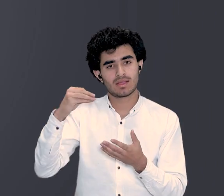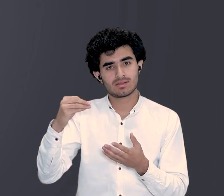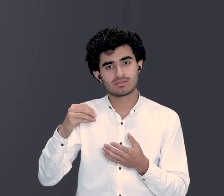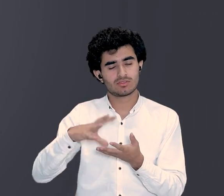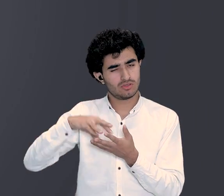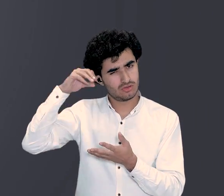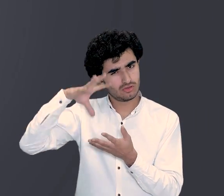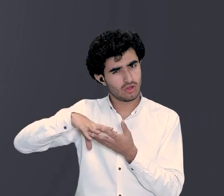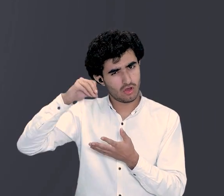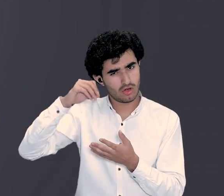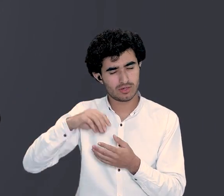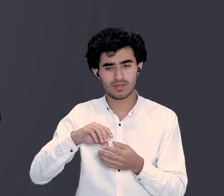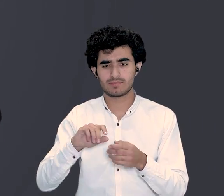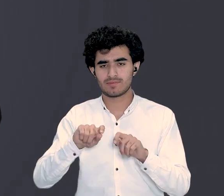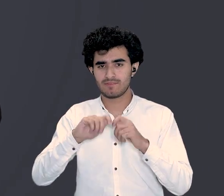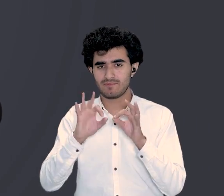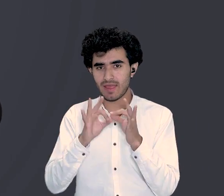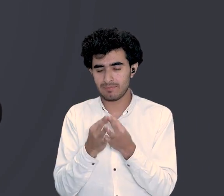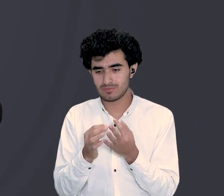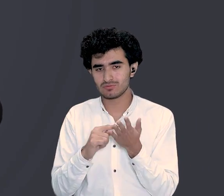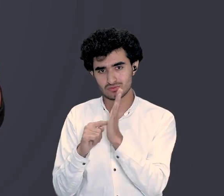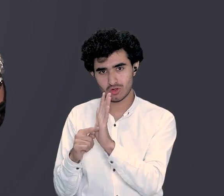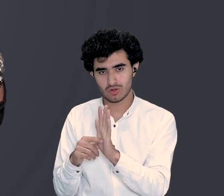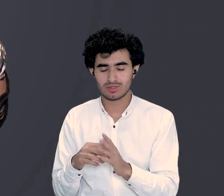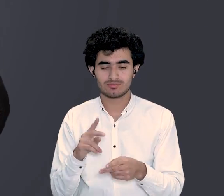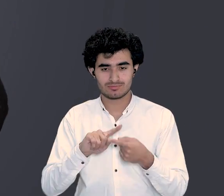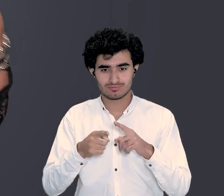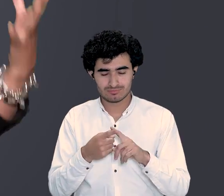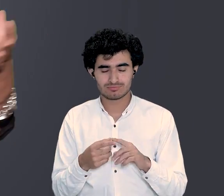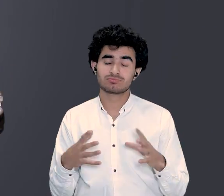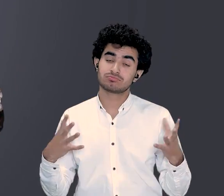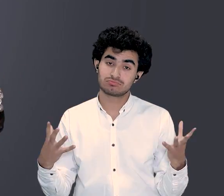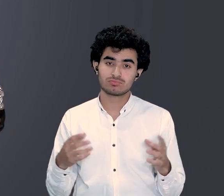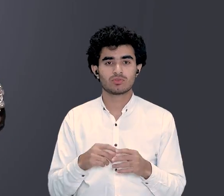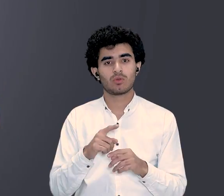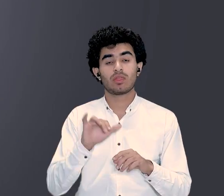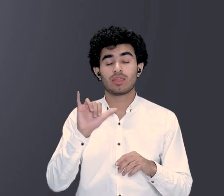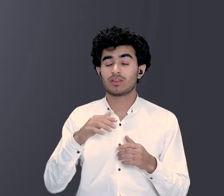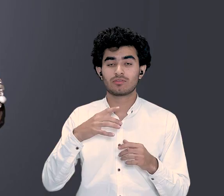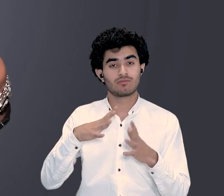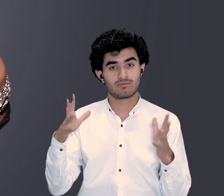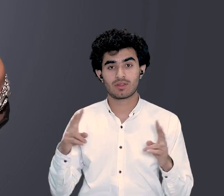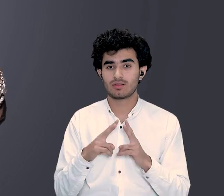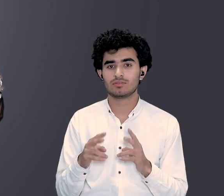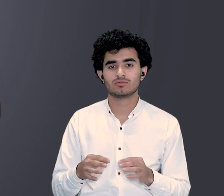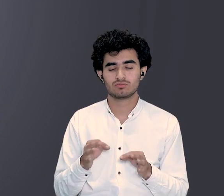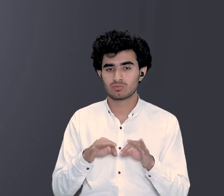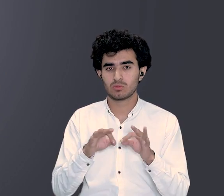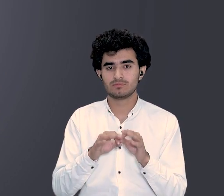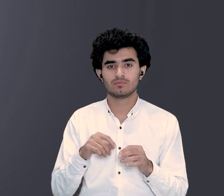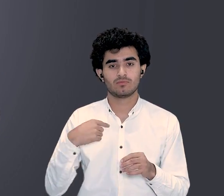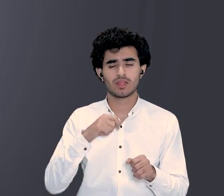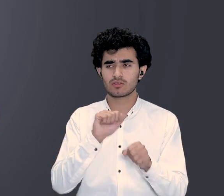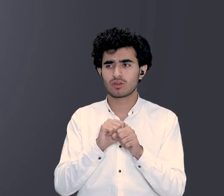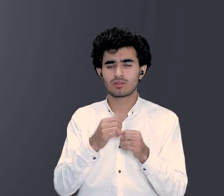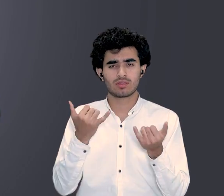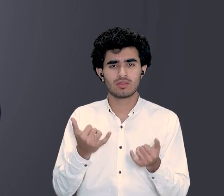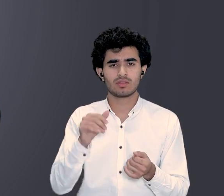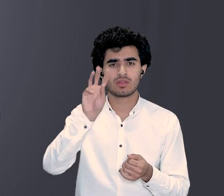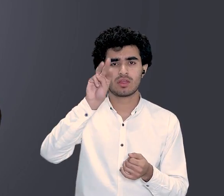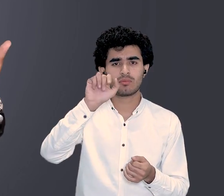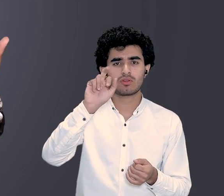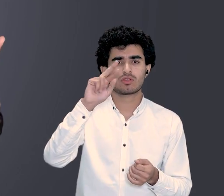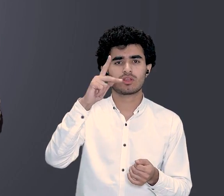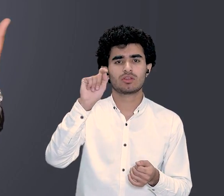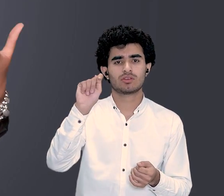important things along the way. And so we've created this marketplace. It's a marketplace where an instructor can log